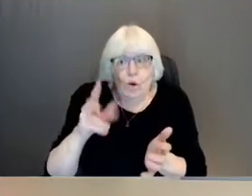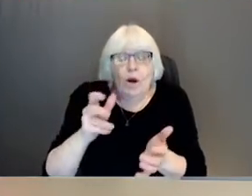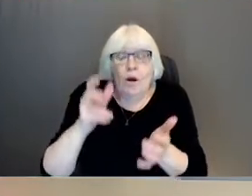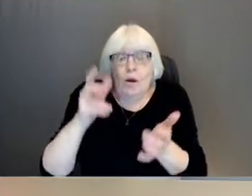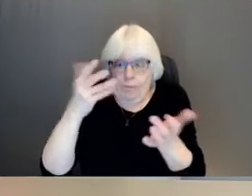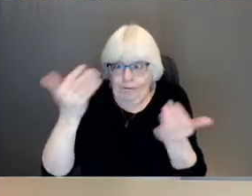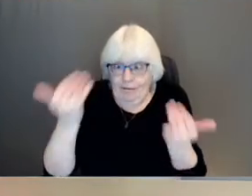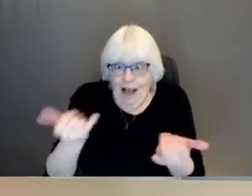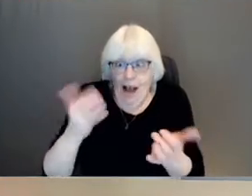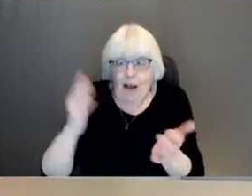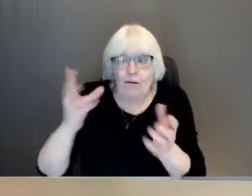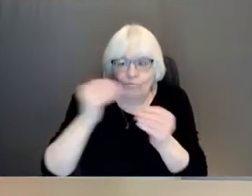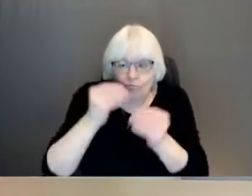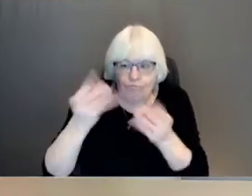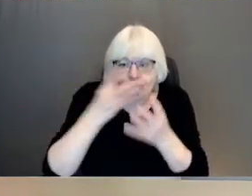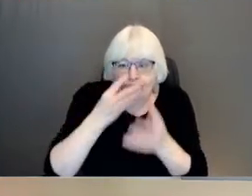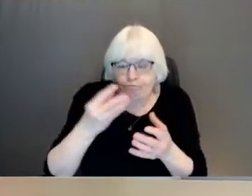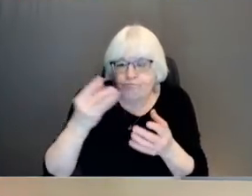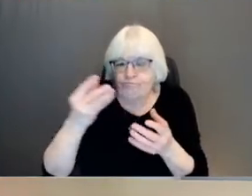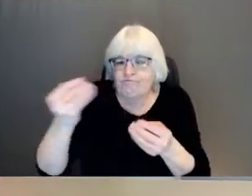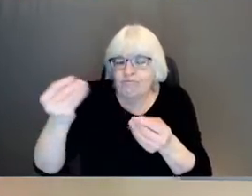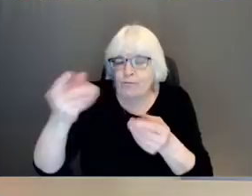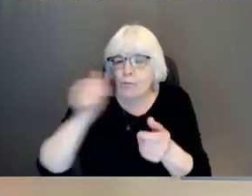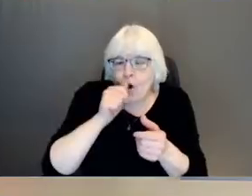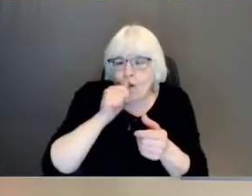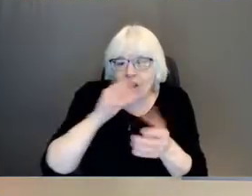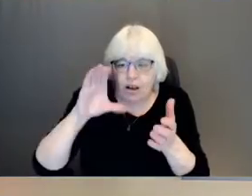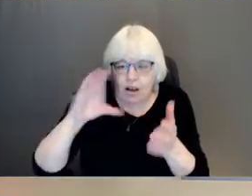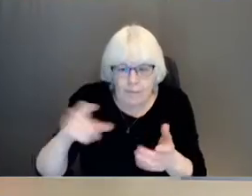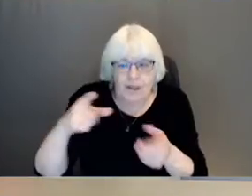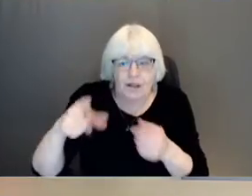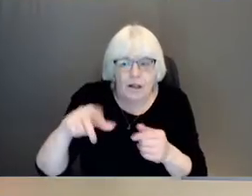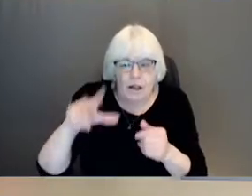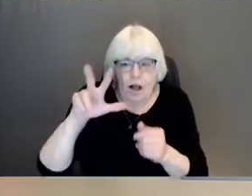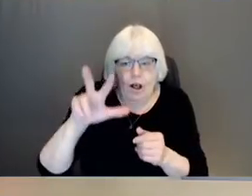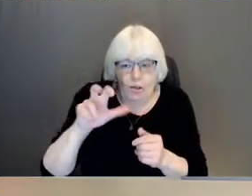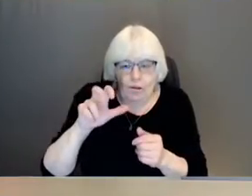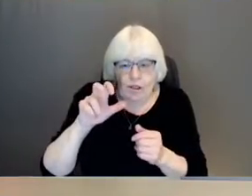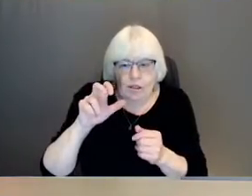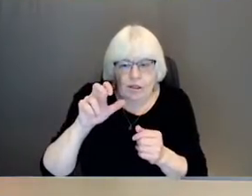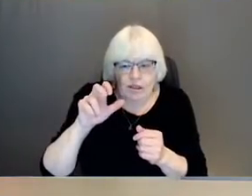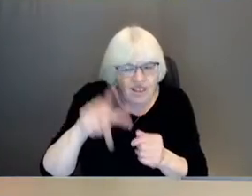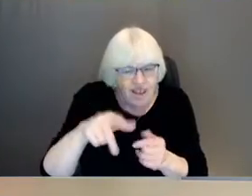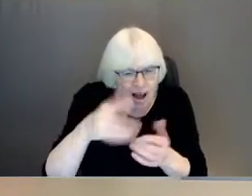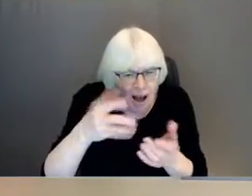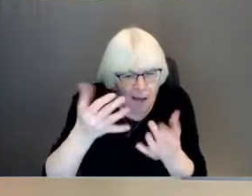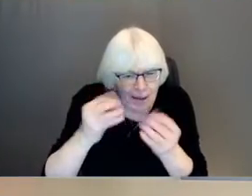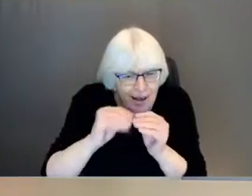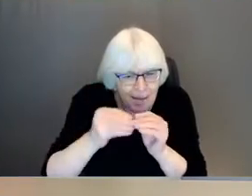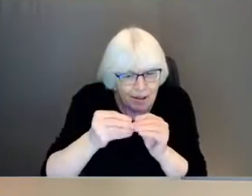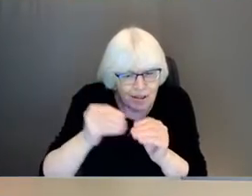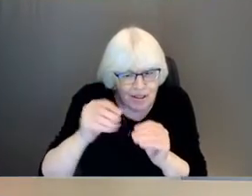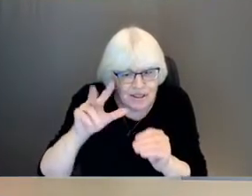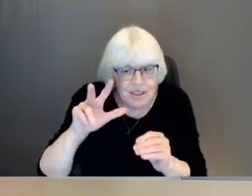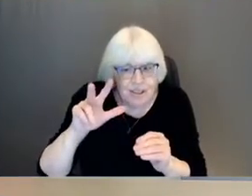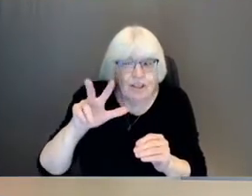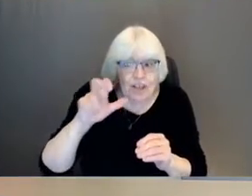We do not have shipping dates yet for the remaining 332,000 tests that will be delivered to PI before the end of